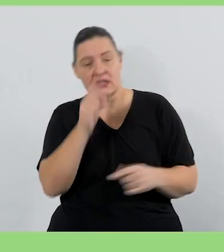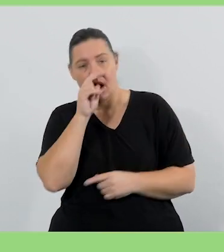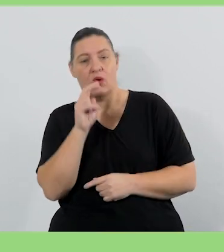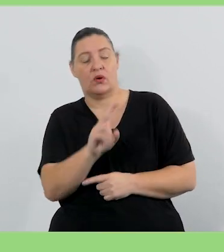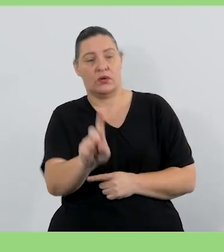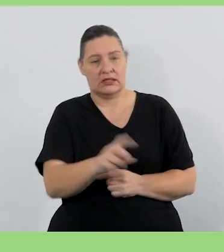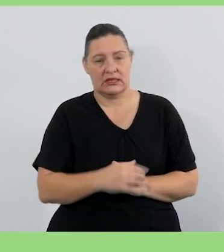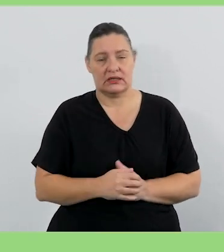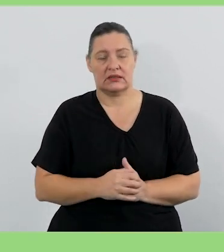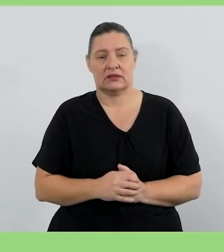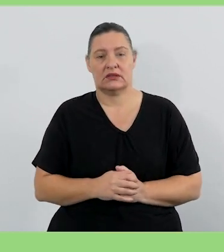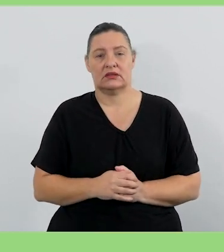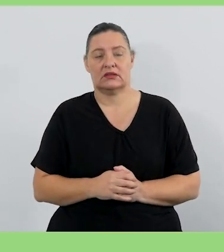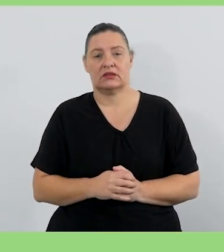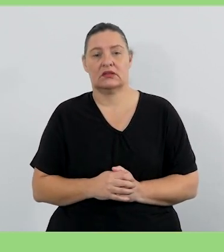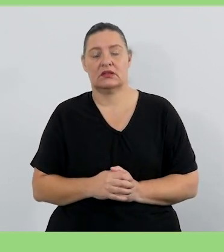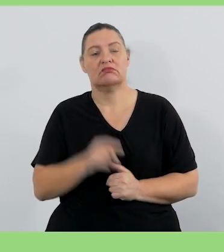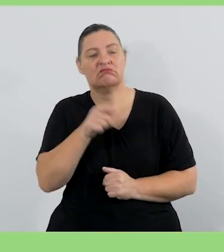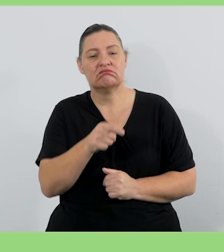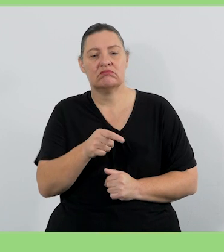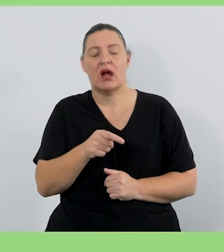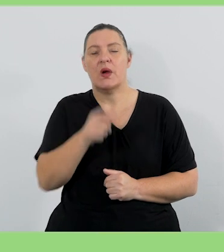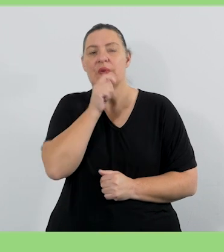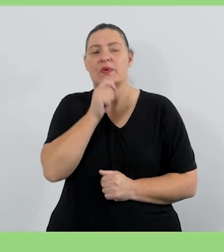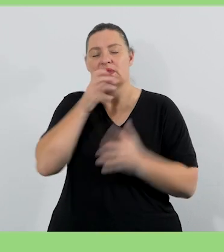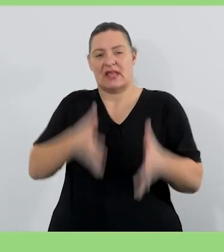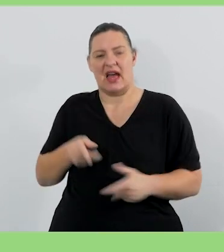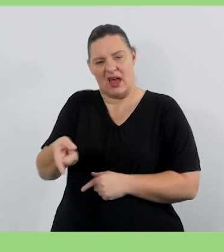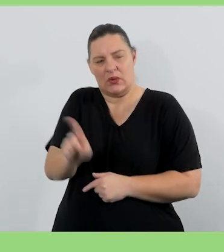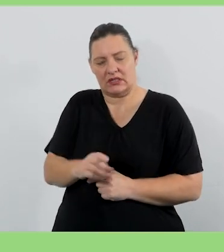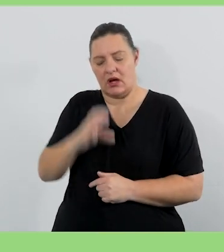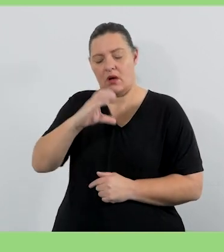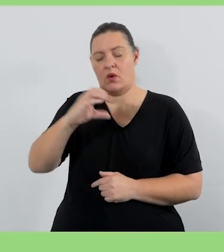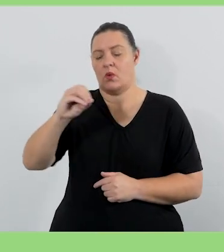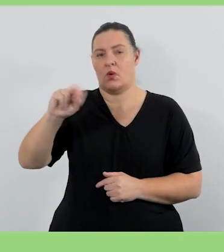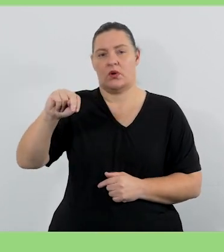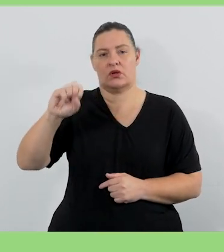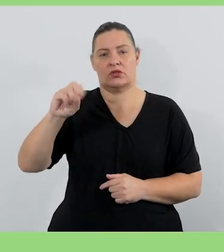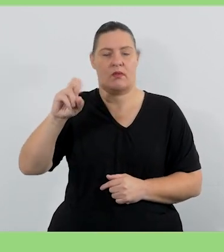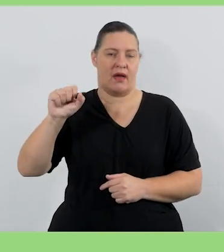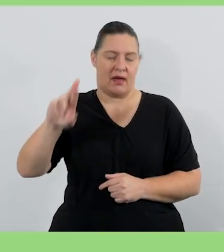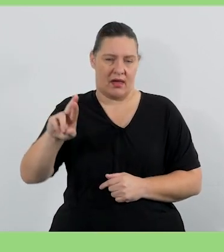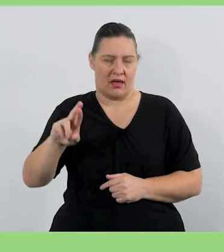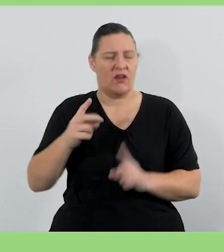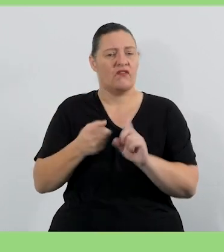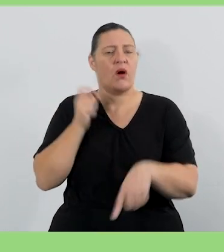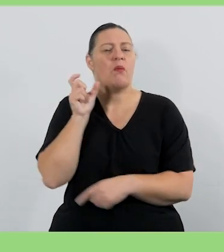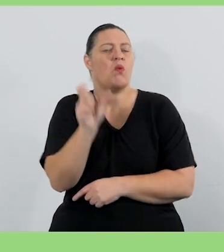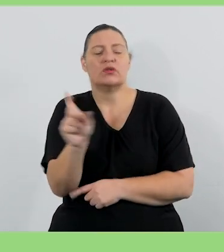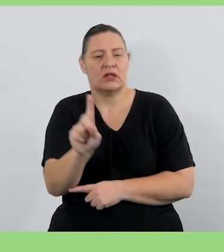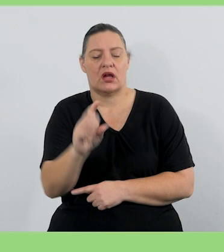to look at what consumers are. The term consumer comes from the